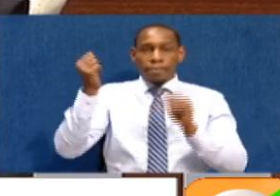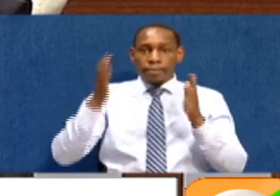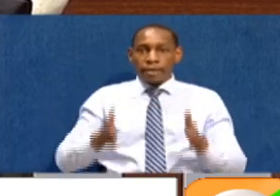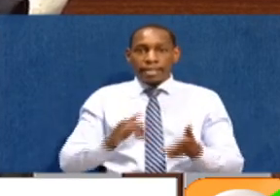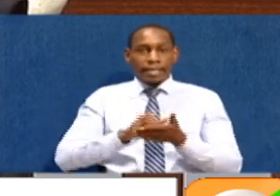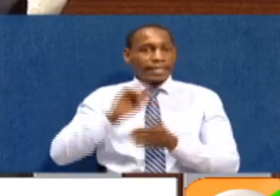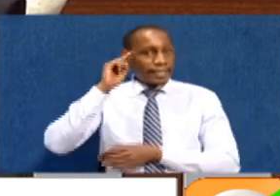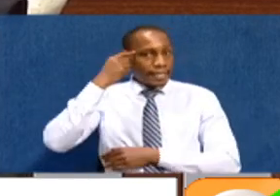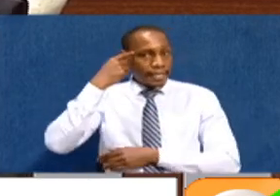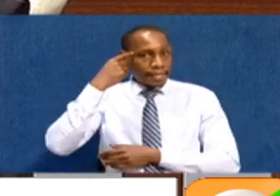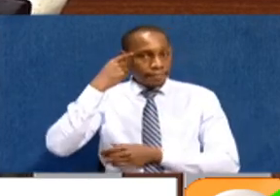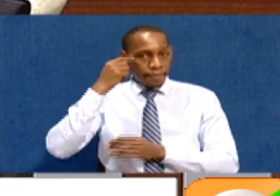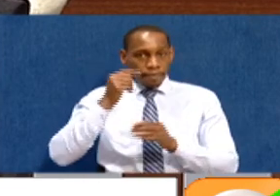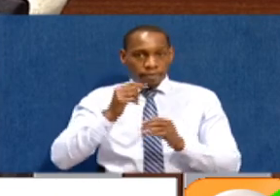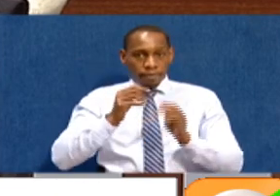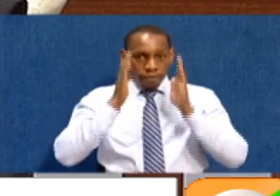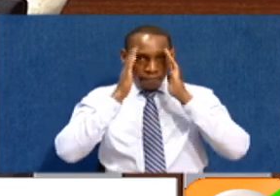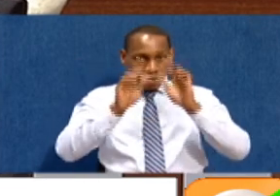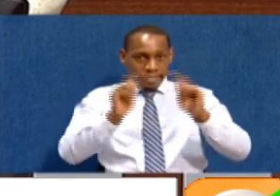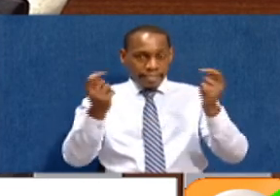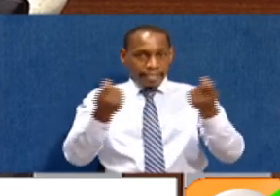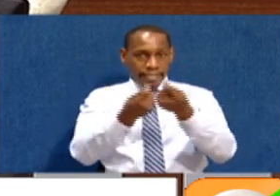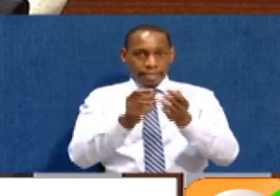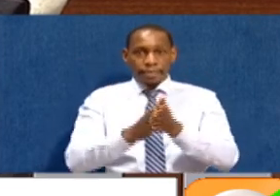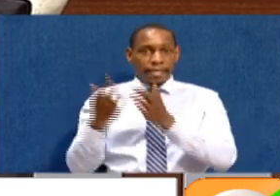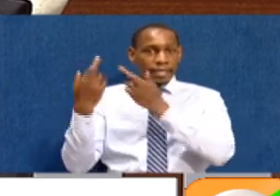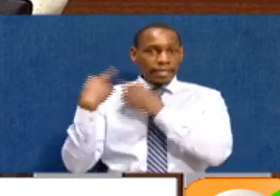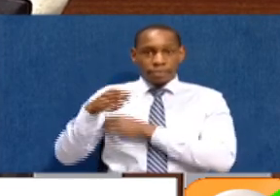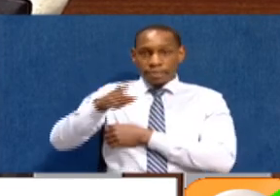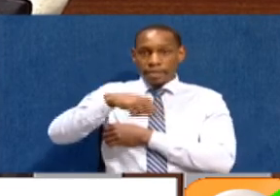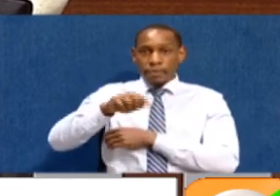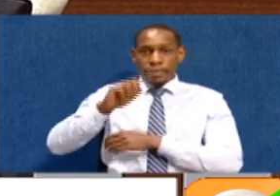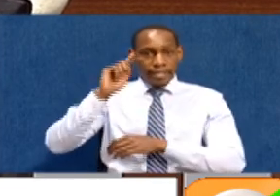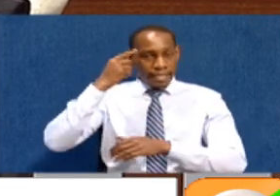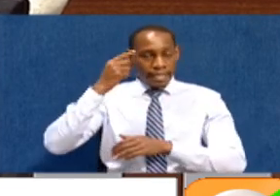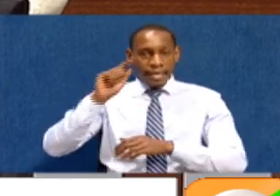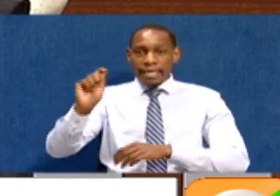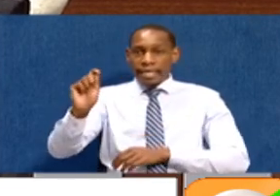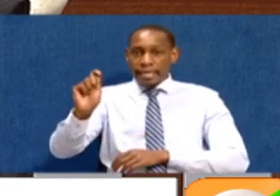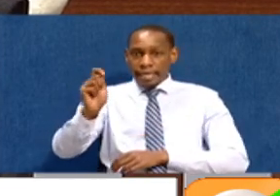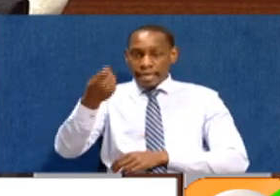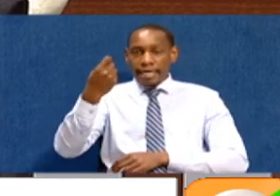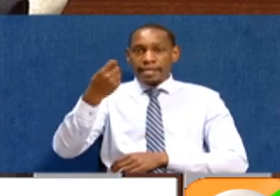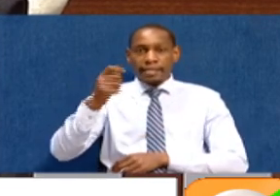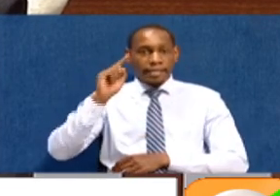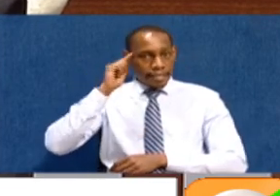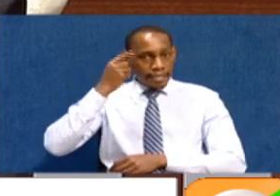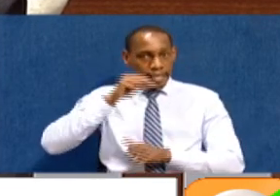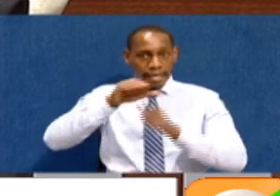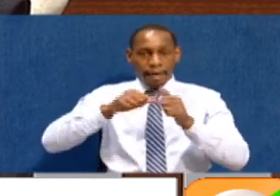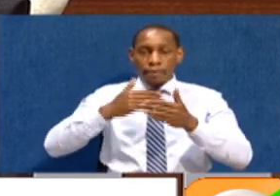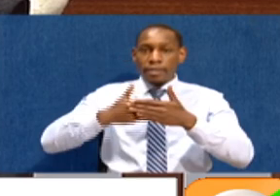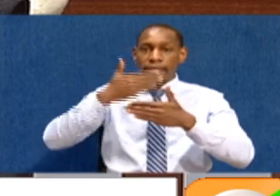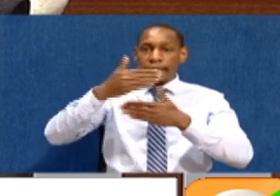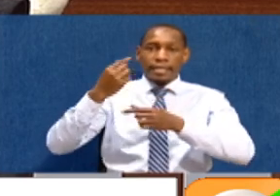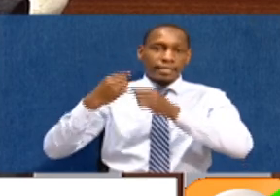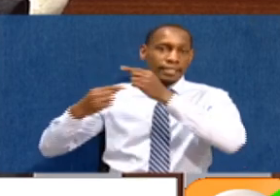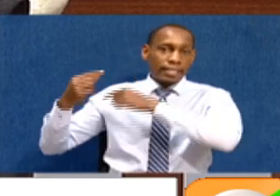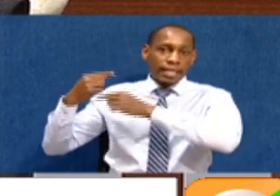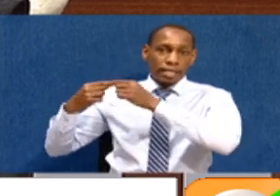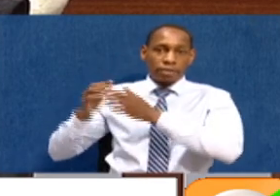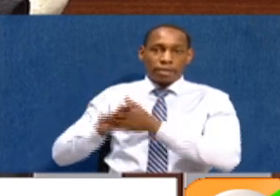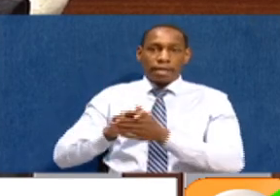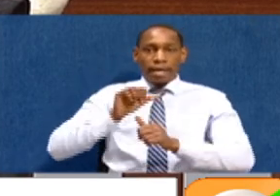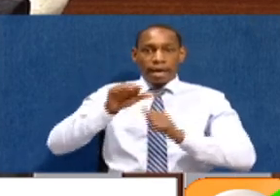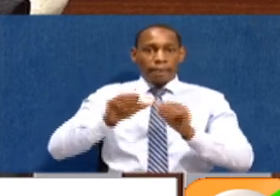to think ethnically. Our duty is to think about Kenya, to think about the next generation,